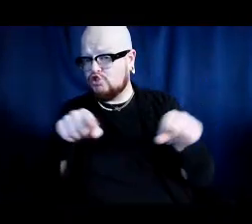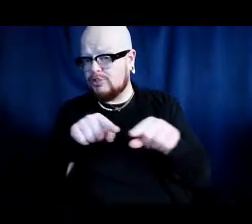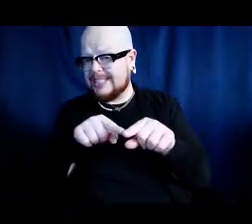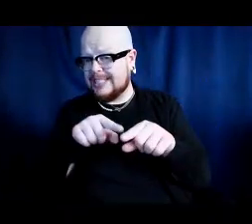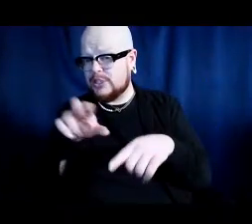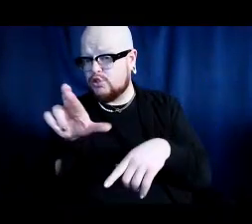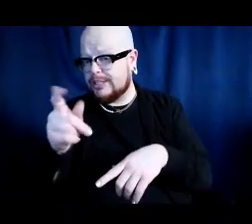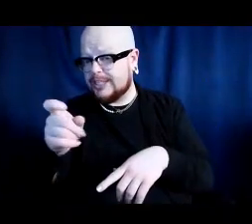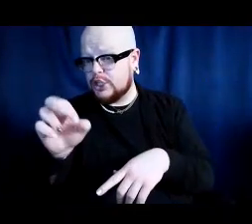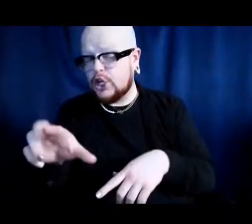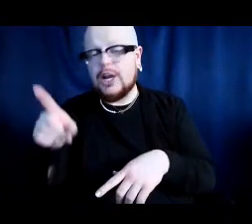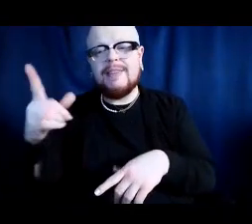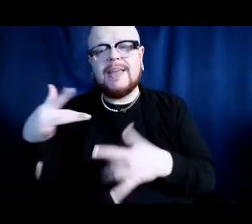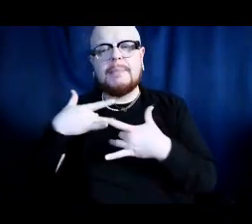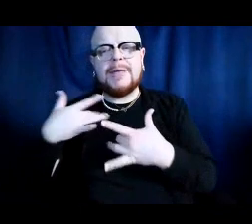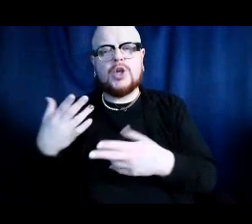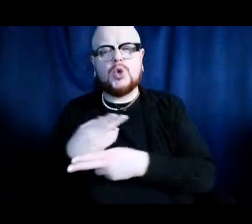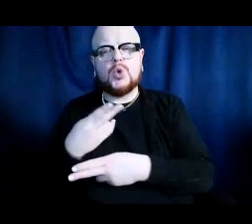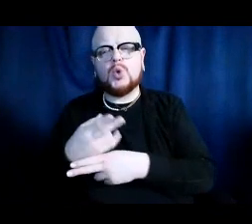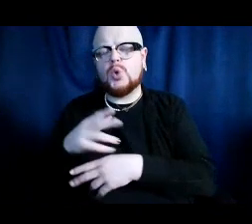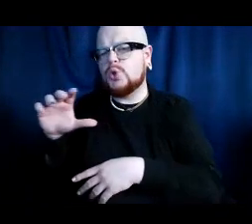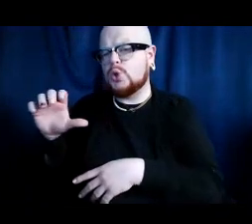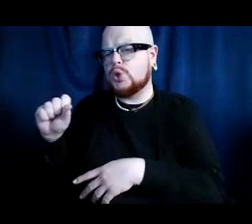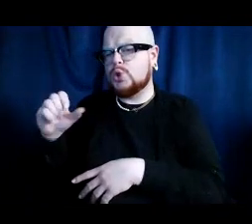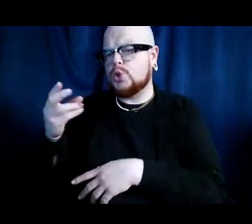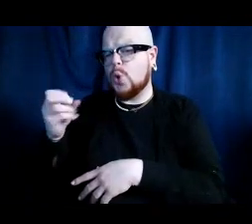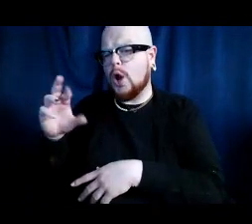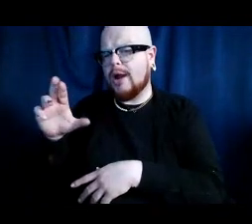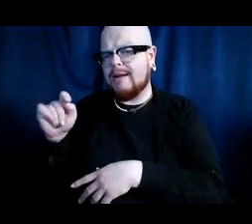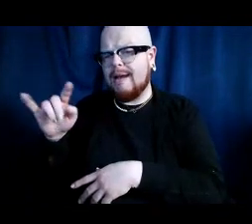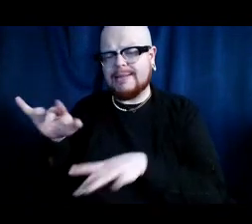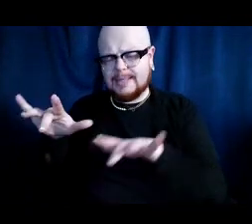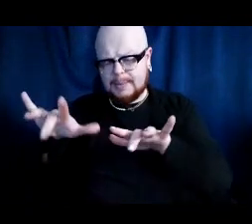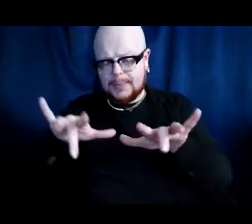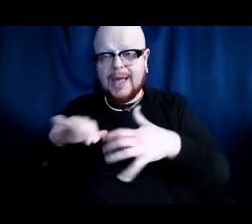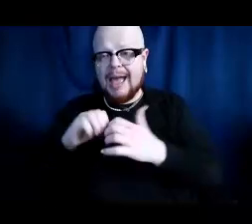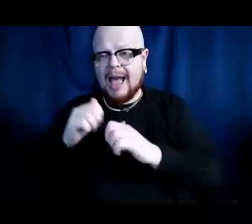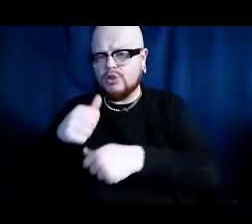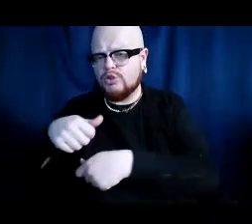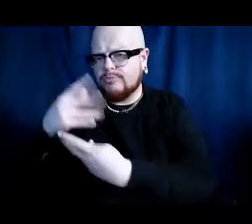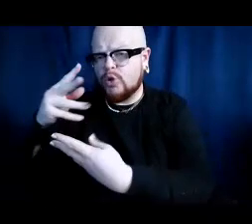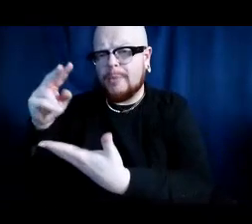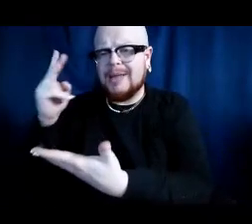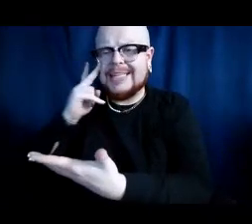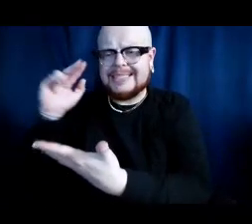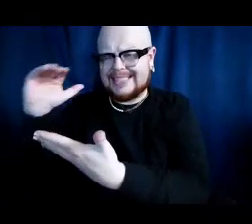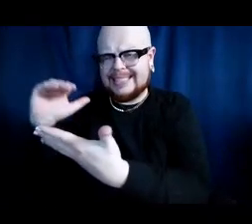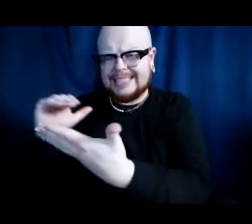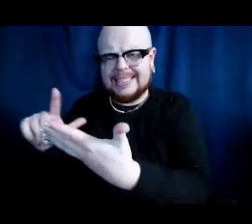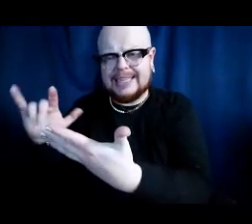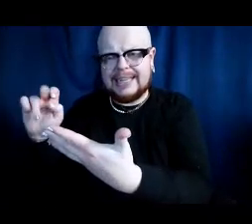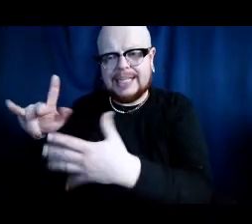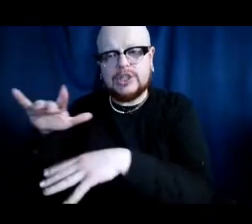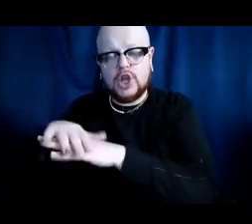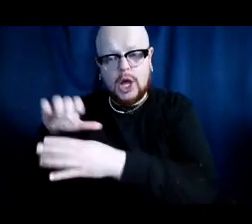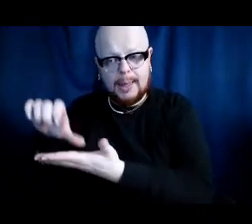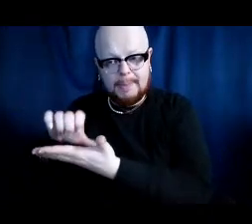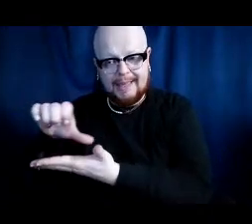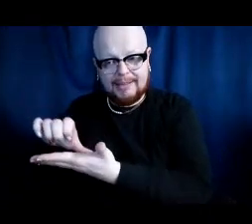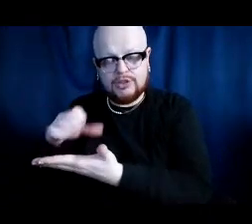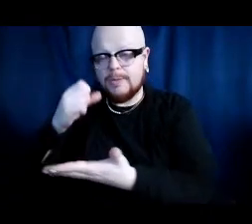page, enhancing their navigation efficiency. Non-descriptive links like "click here" can